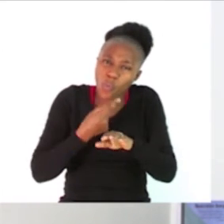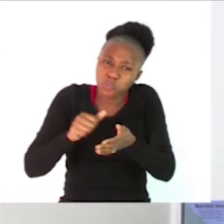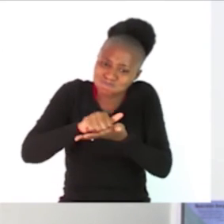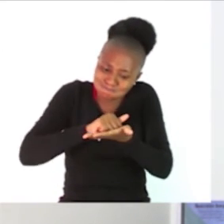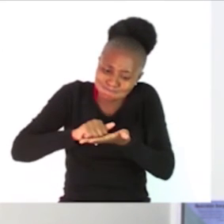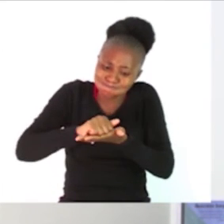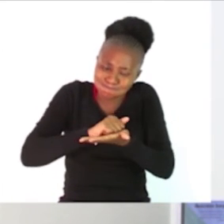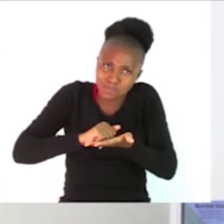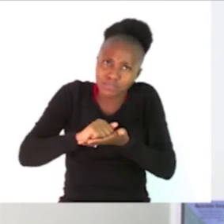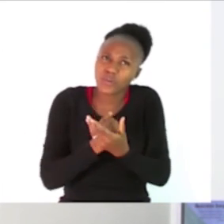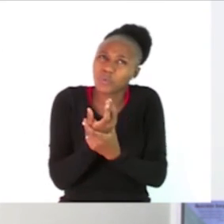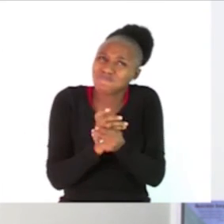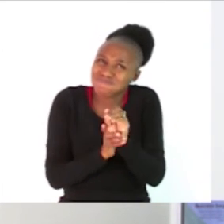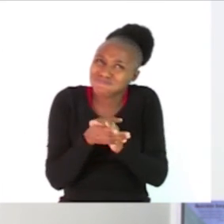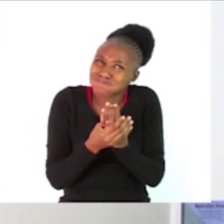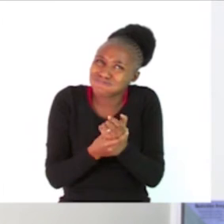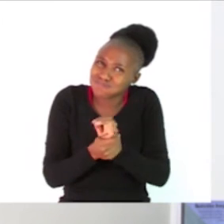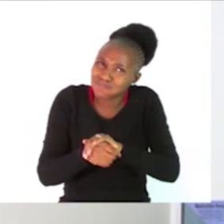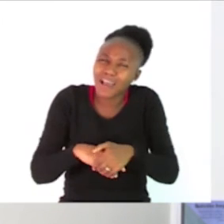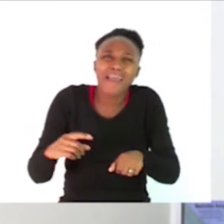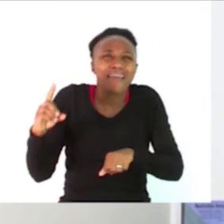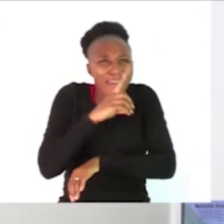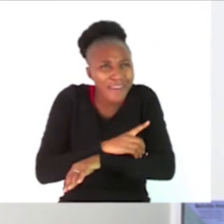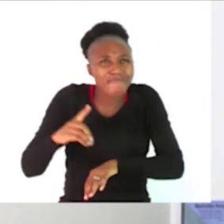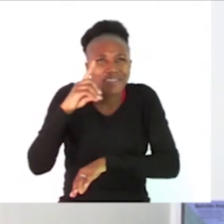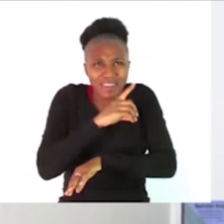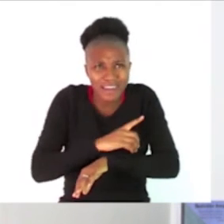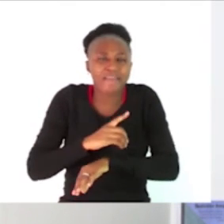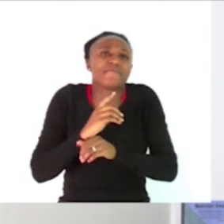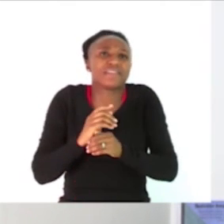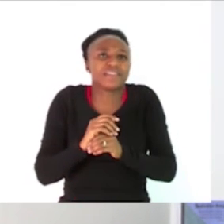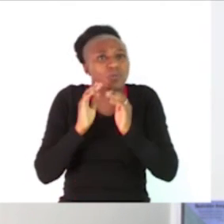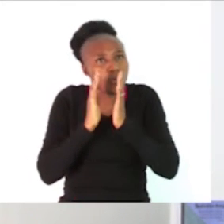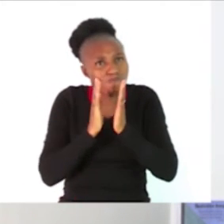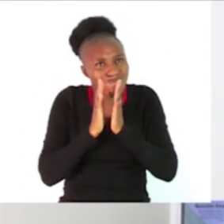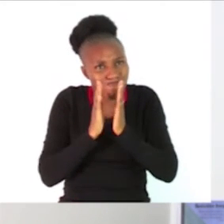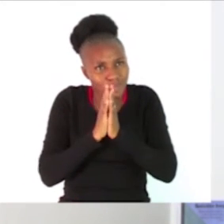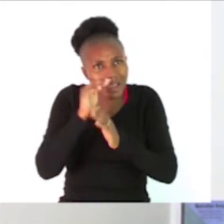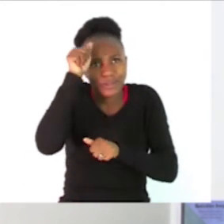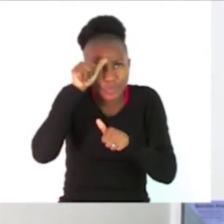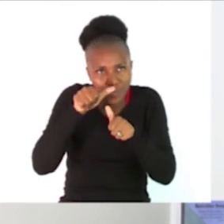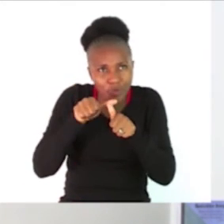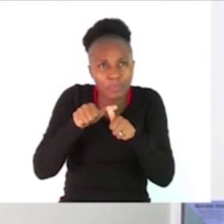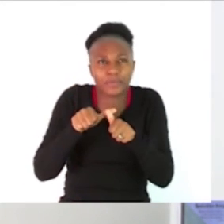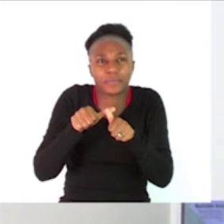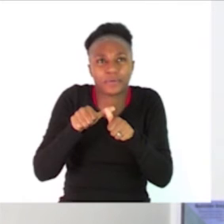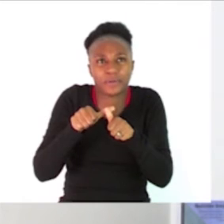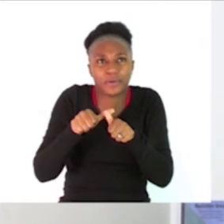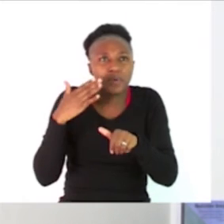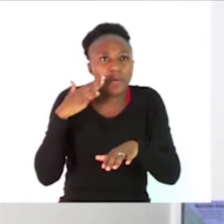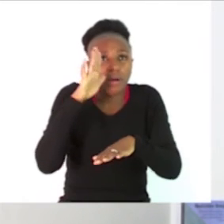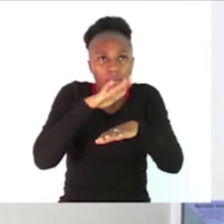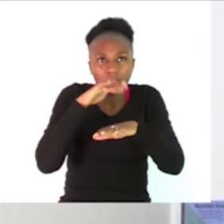of the things that we have to do every day and every time. So be careful. Because whatever we